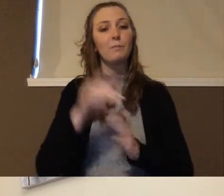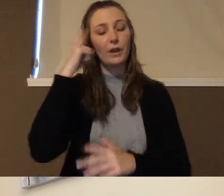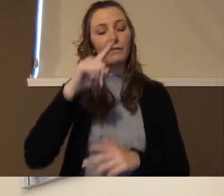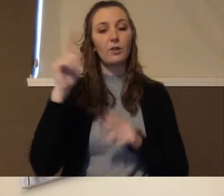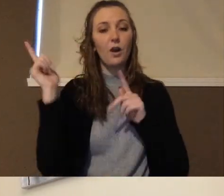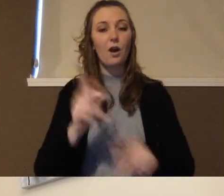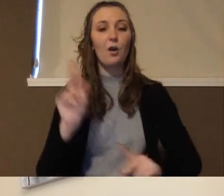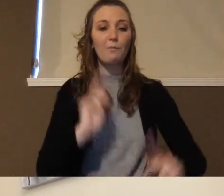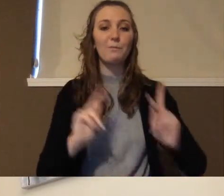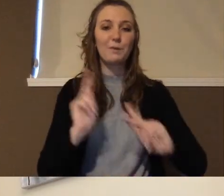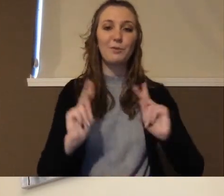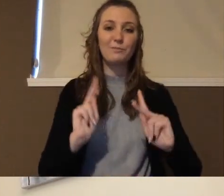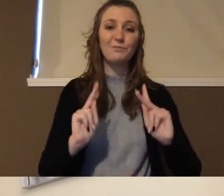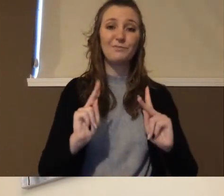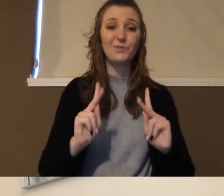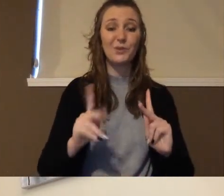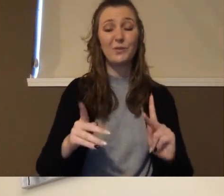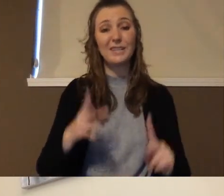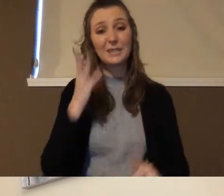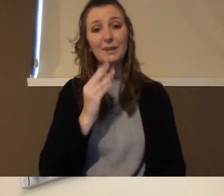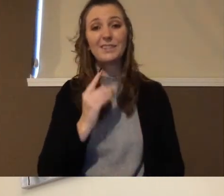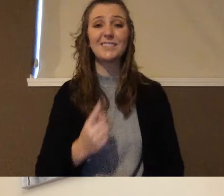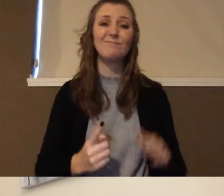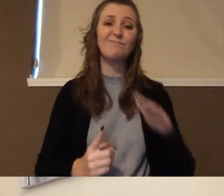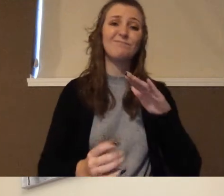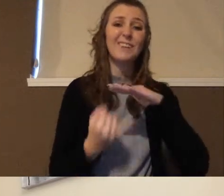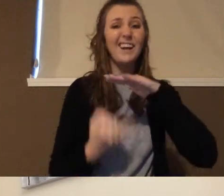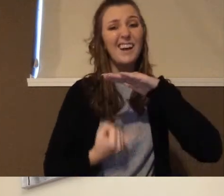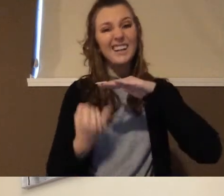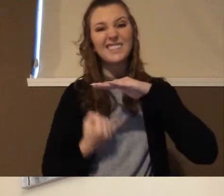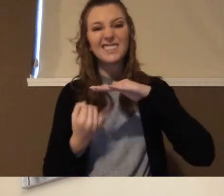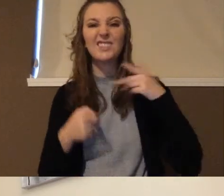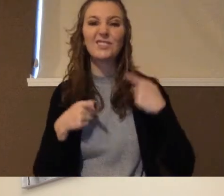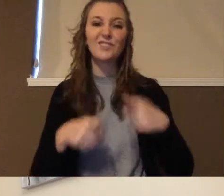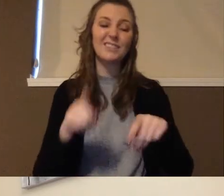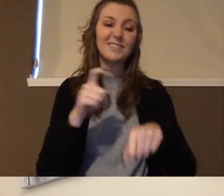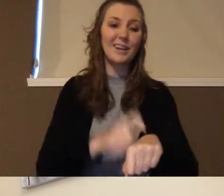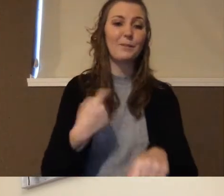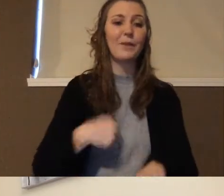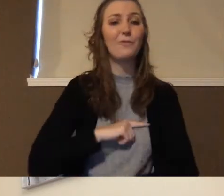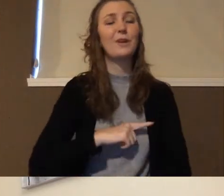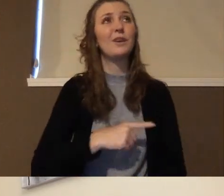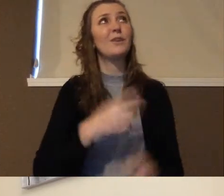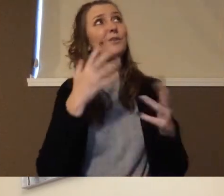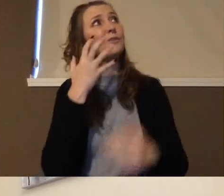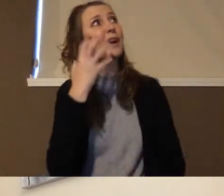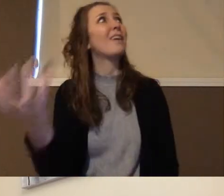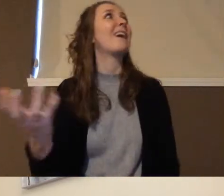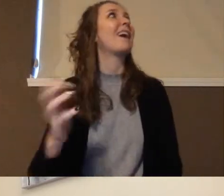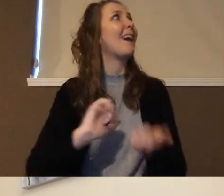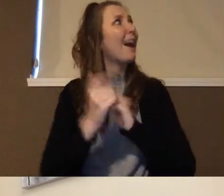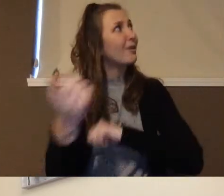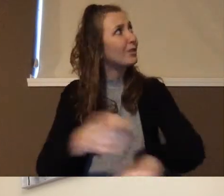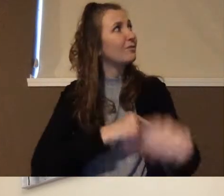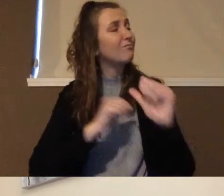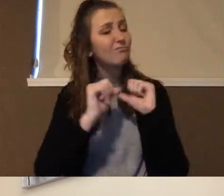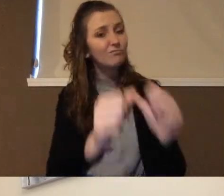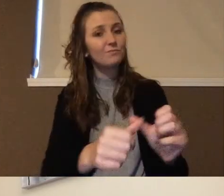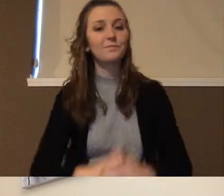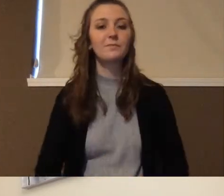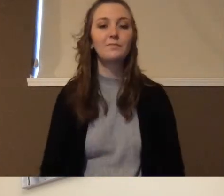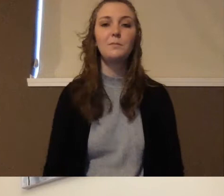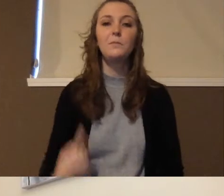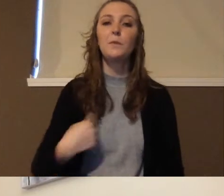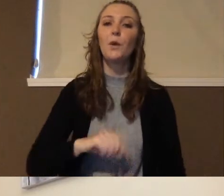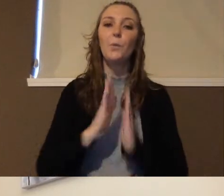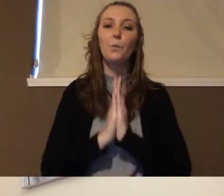of loneliness and isolation during this time that makes us cry out, "How long, O Lord, how long?" We pray for those whose needs are close